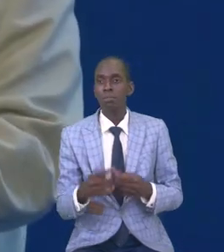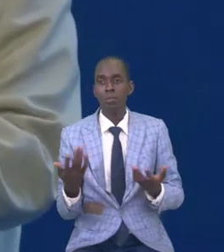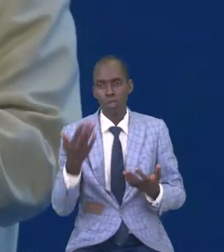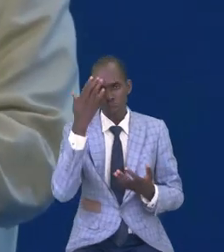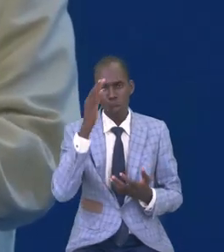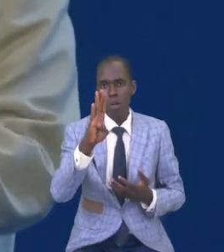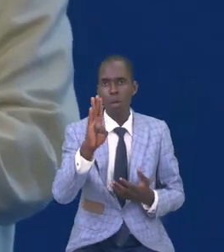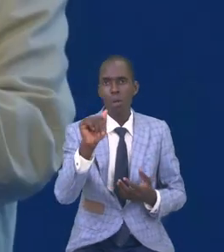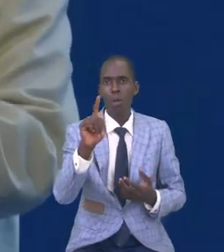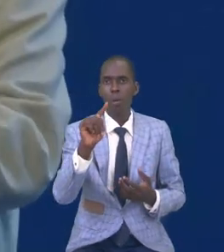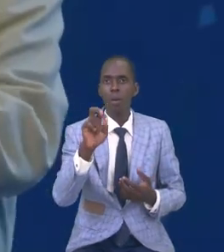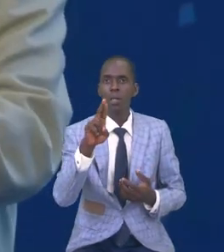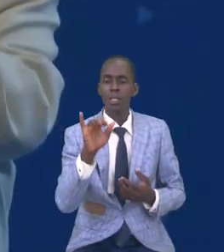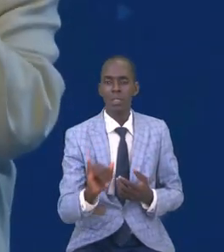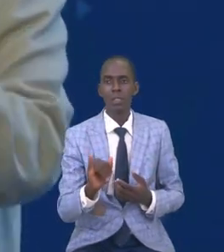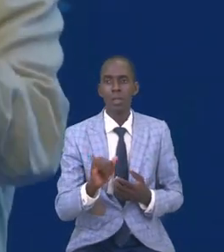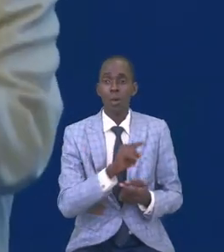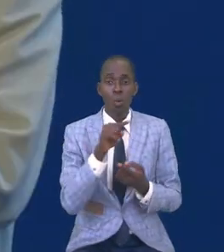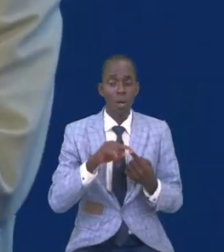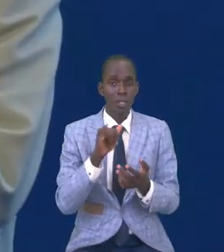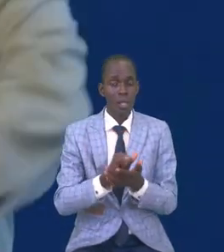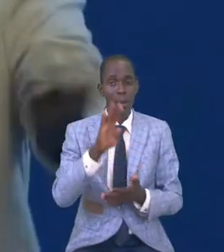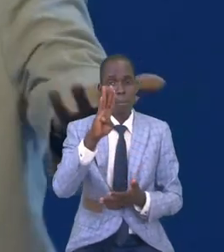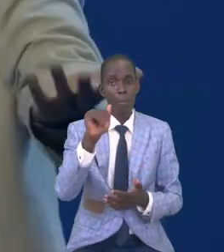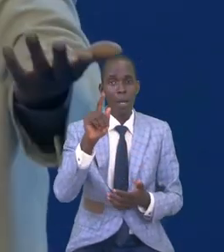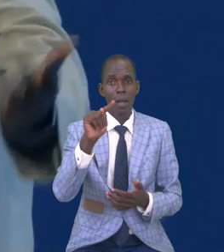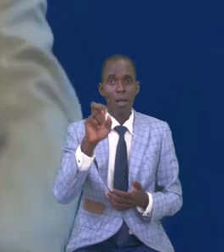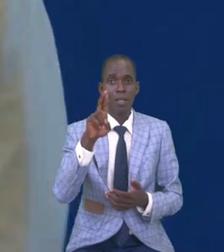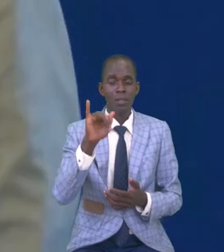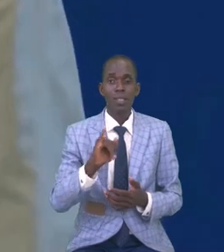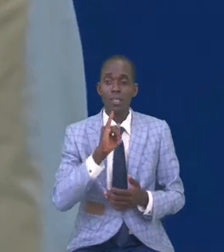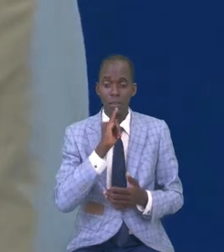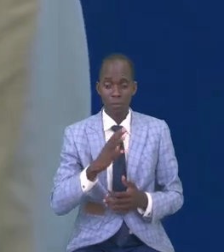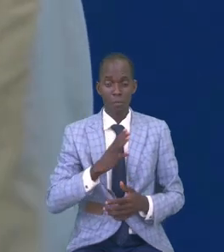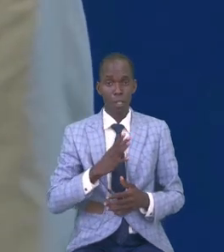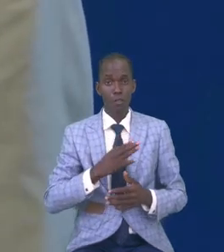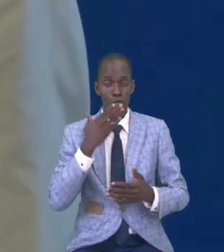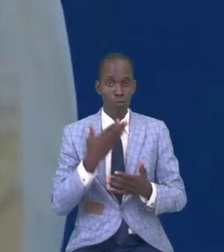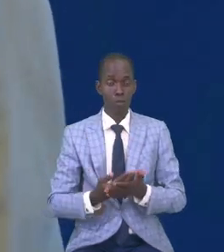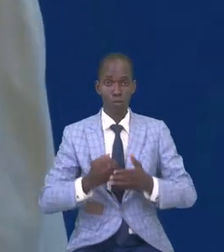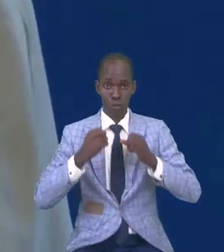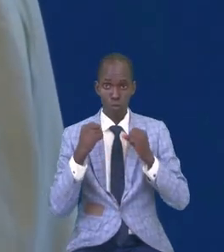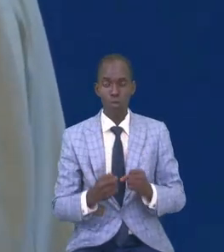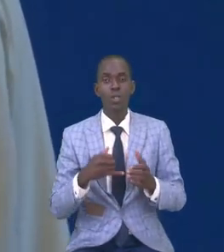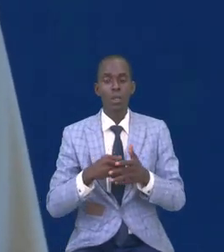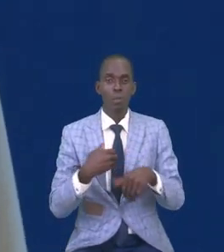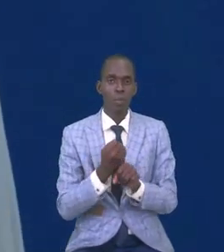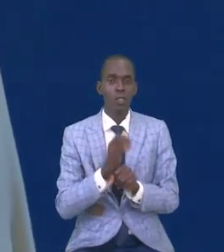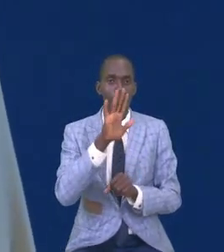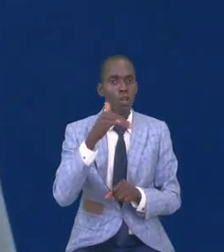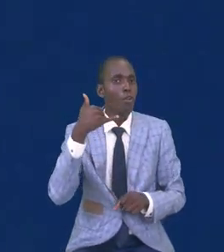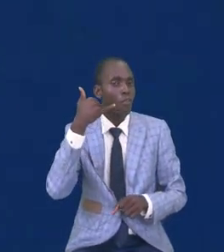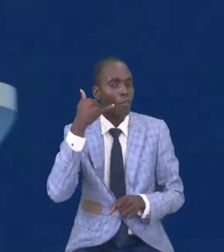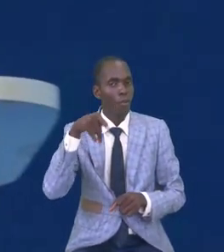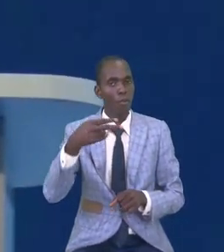is clear, good, functioning, that's what makes the phone to work. But